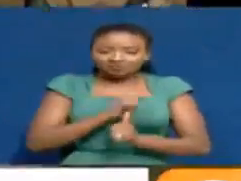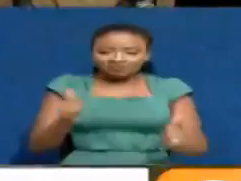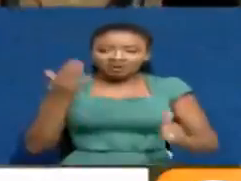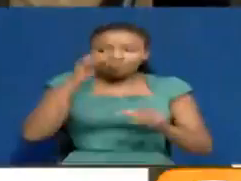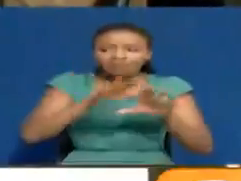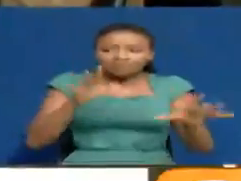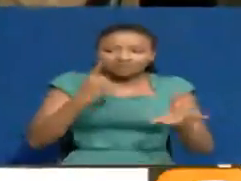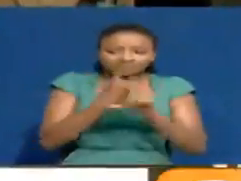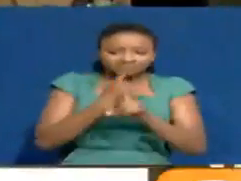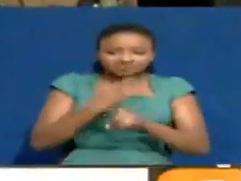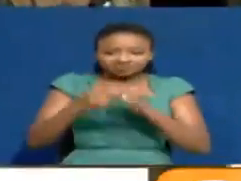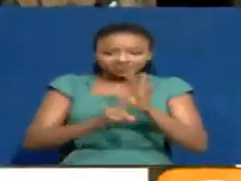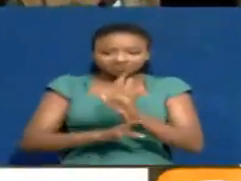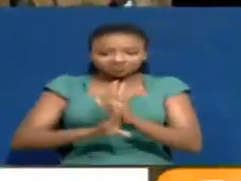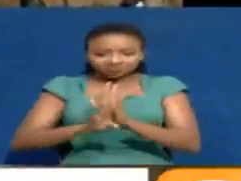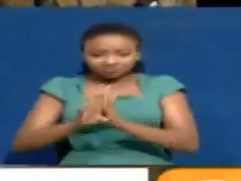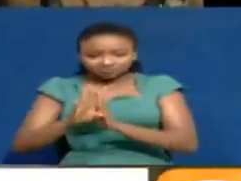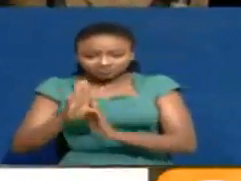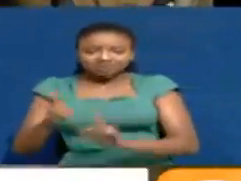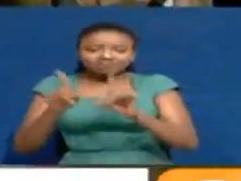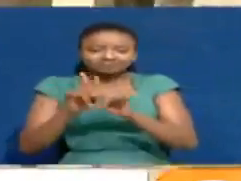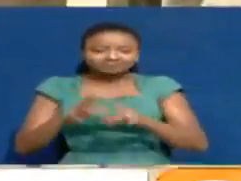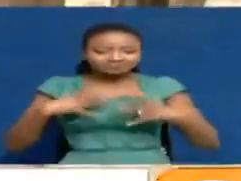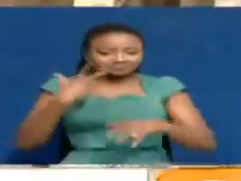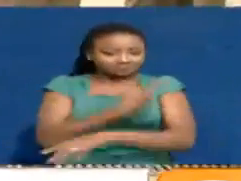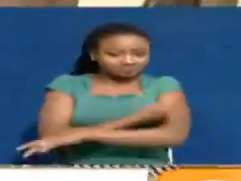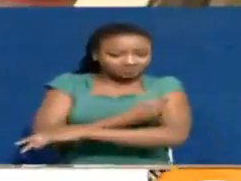source markets having heightened vaccination contributing